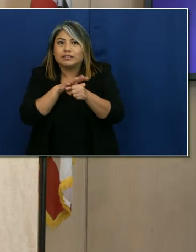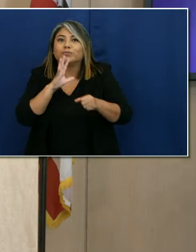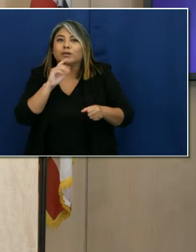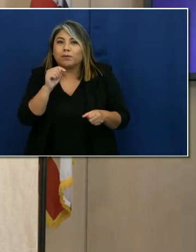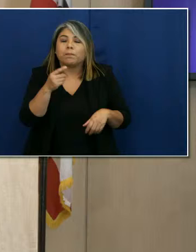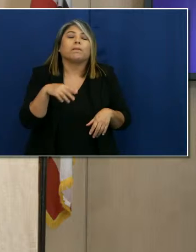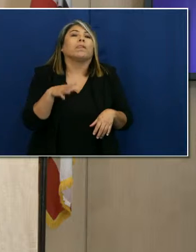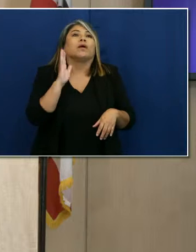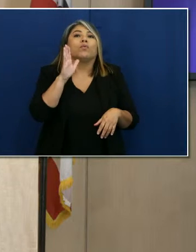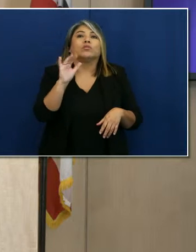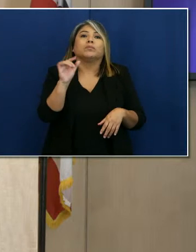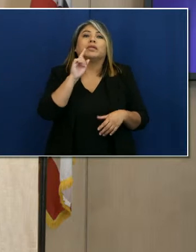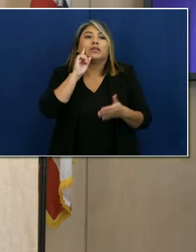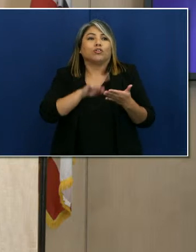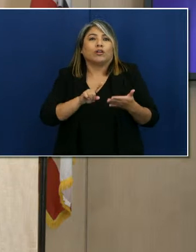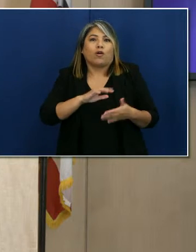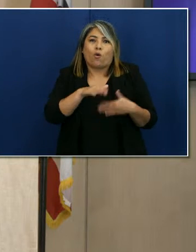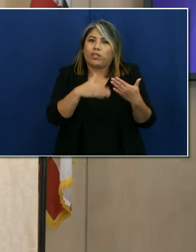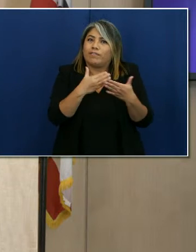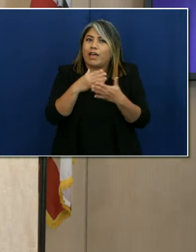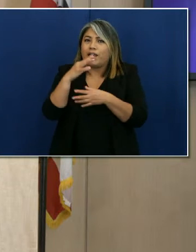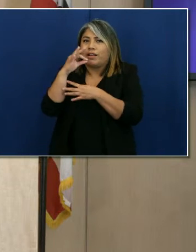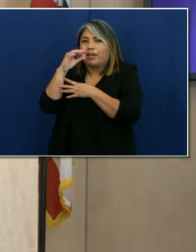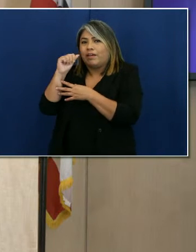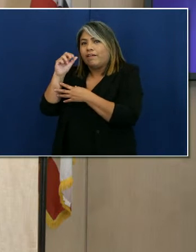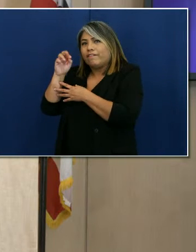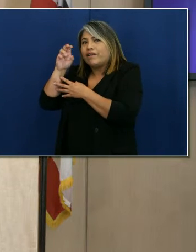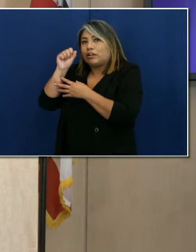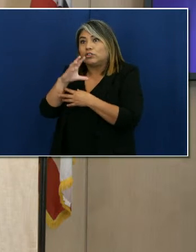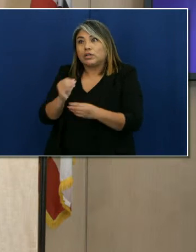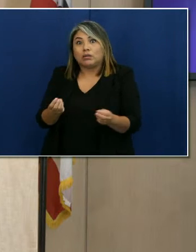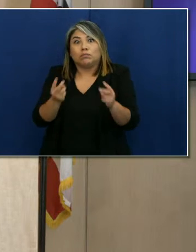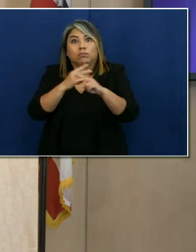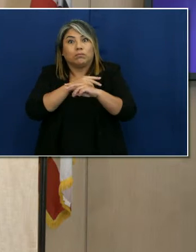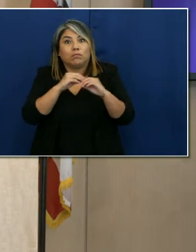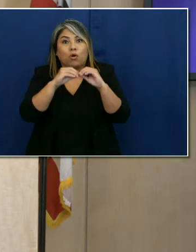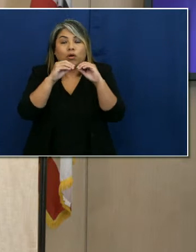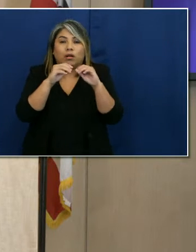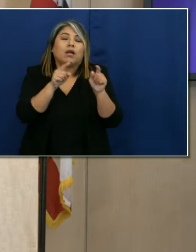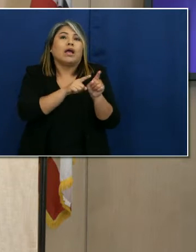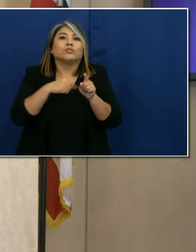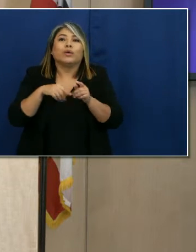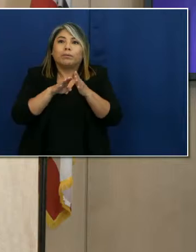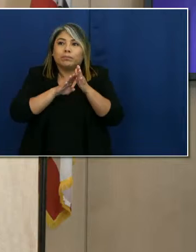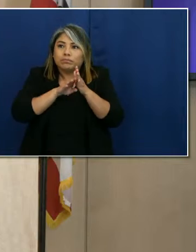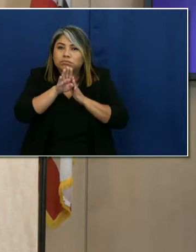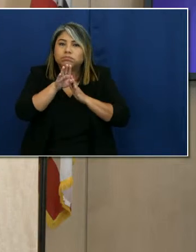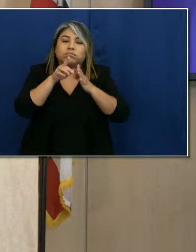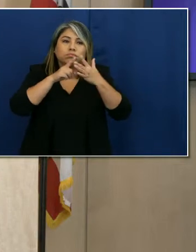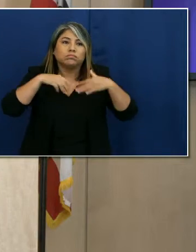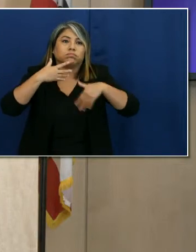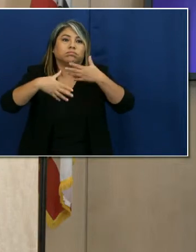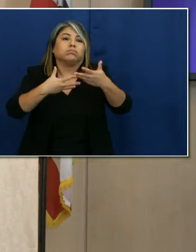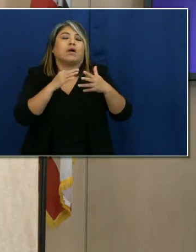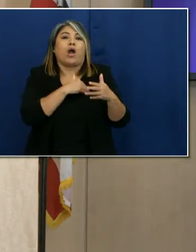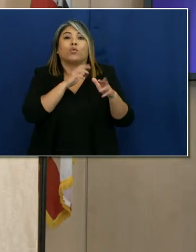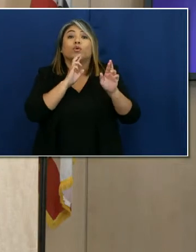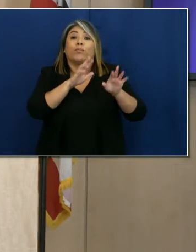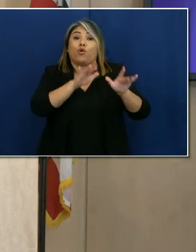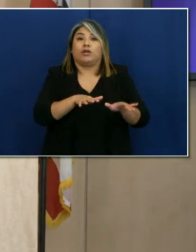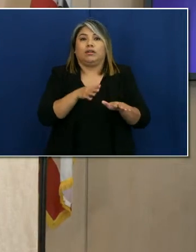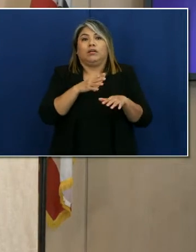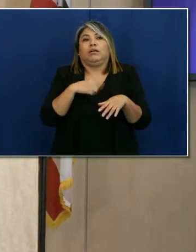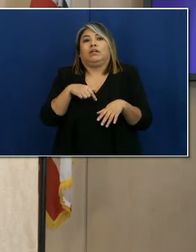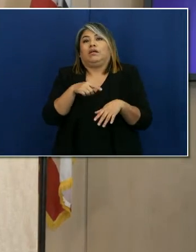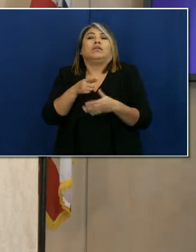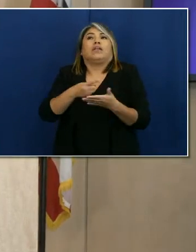we will be looking at all of those factors and many more as we begin to develop our report to be submitted next Thursday.